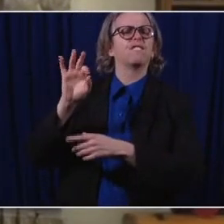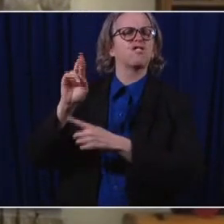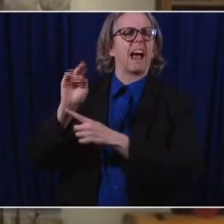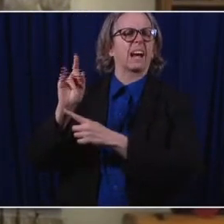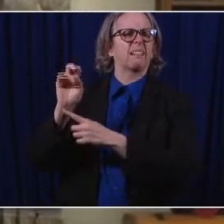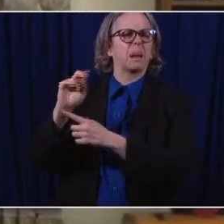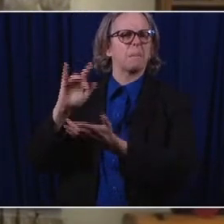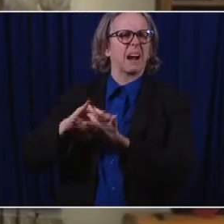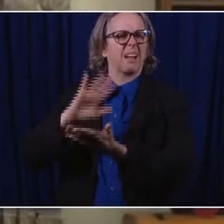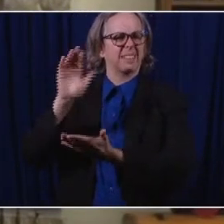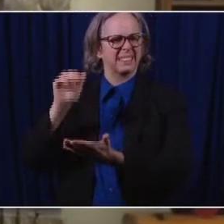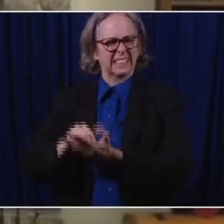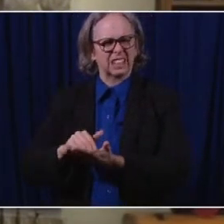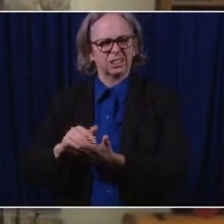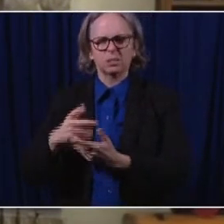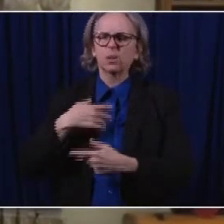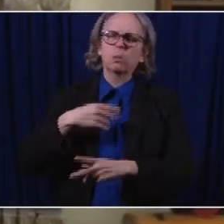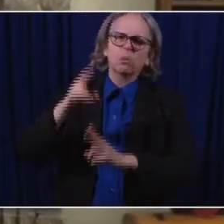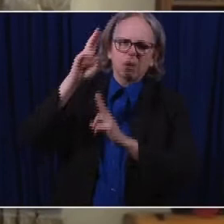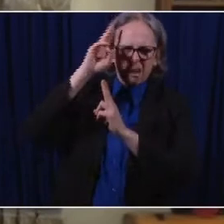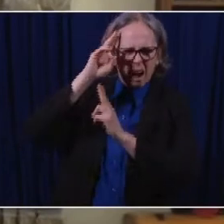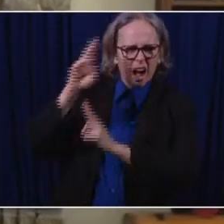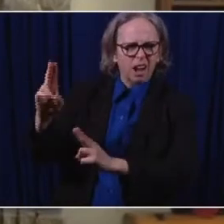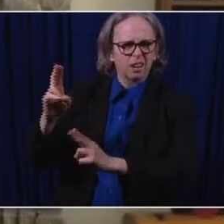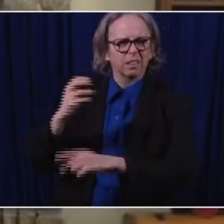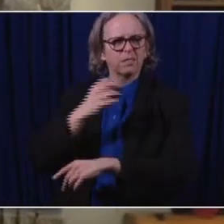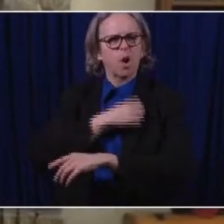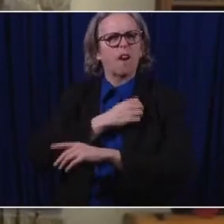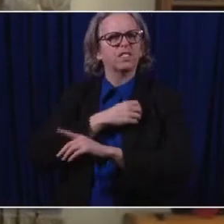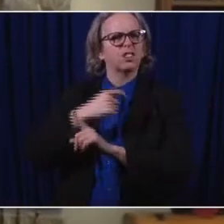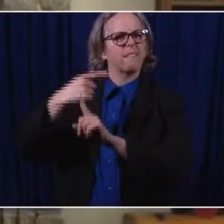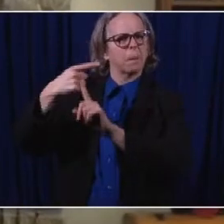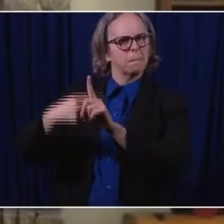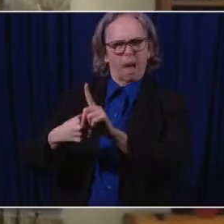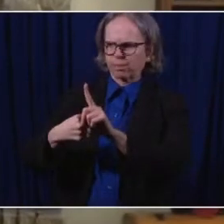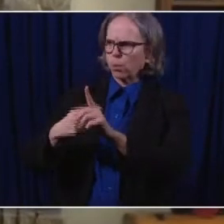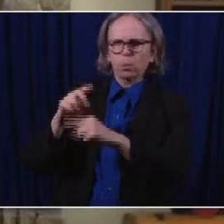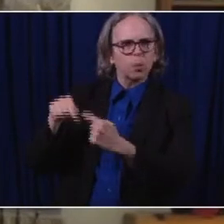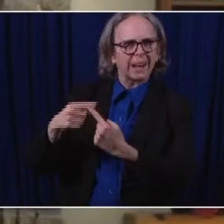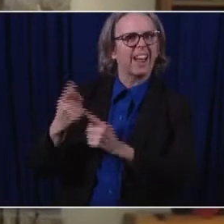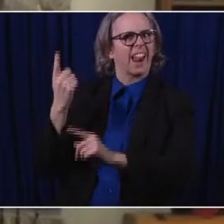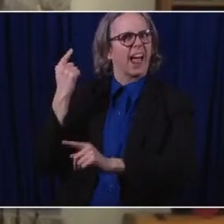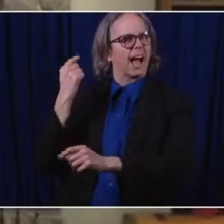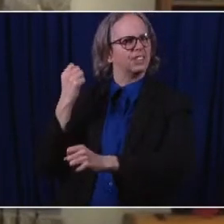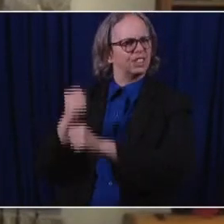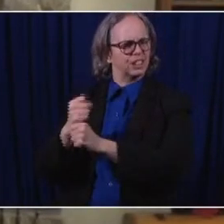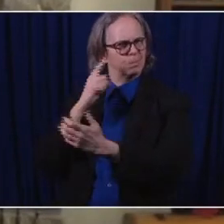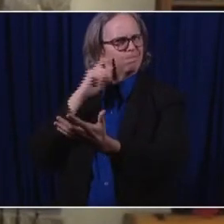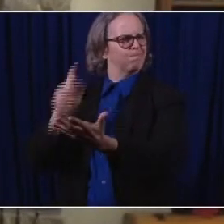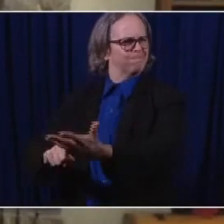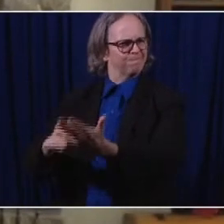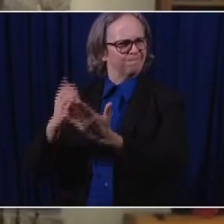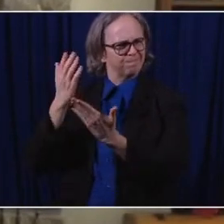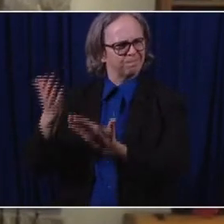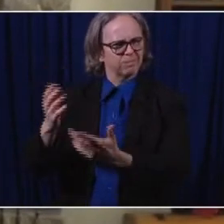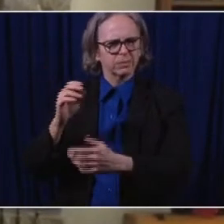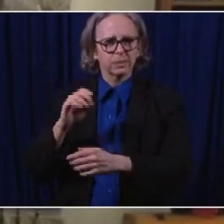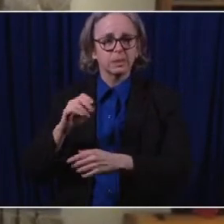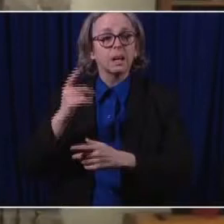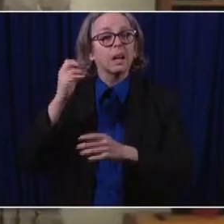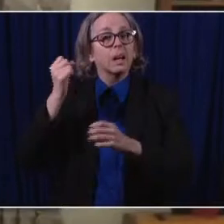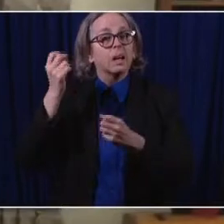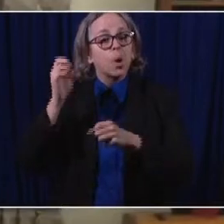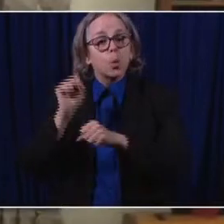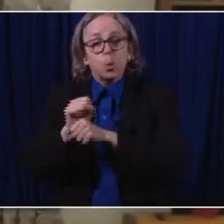in May of last year. She was assigned to a non-medical unit. Our prayers are with her family, her